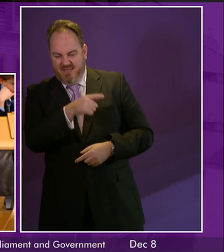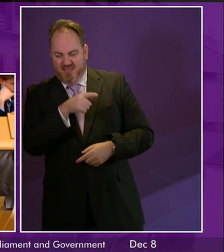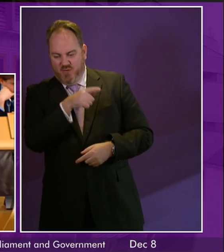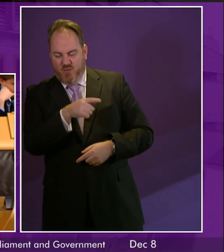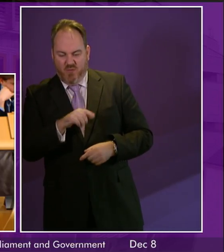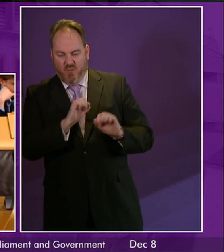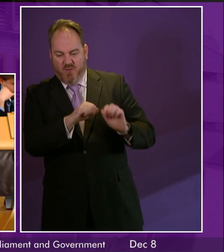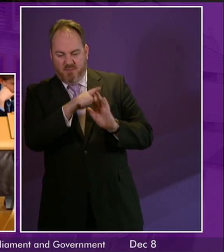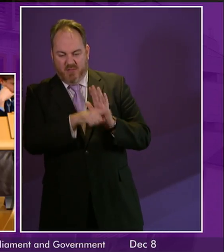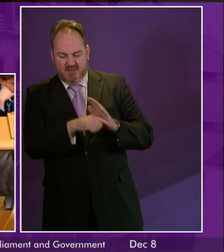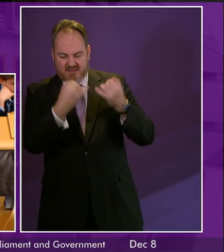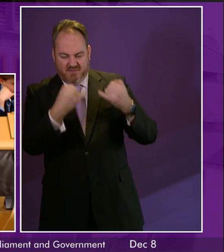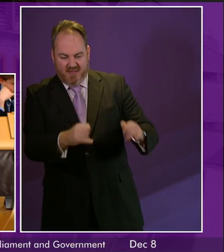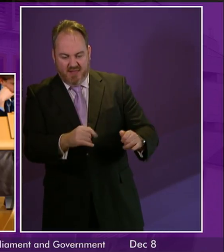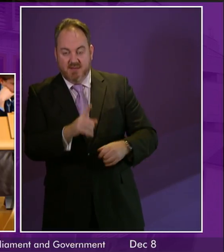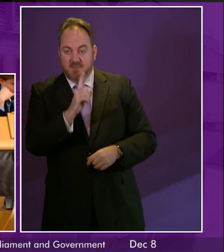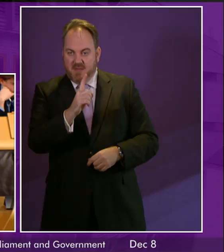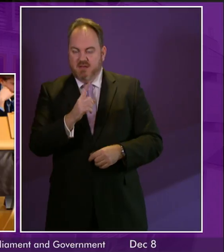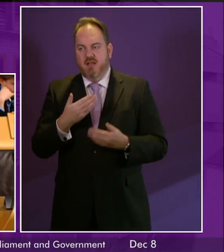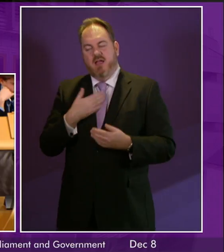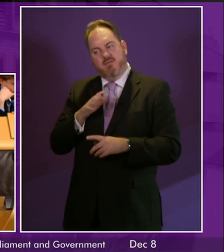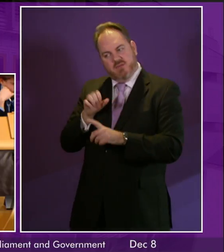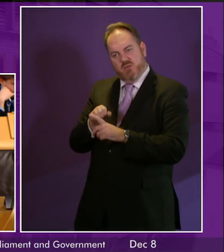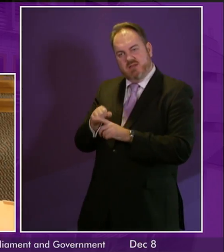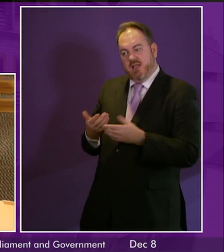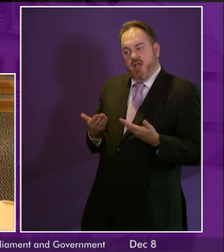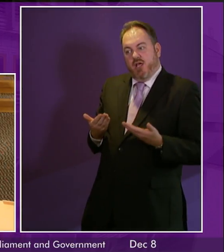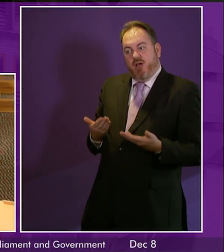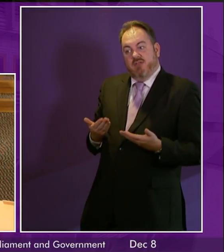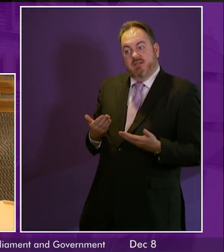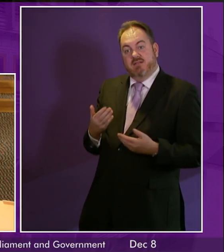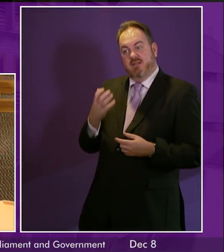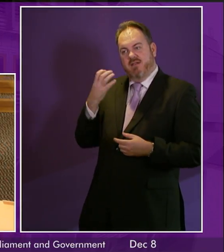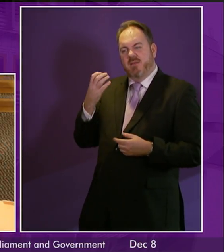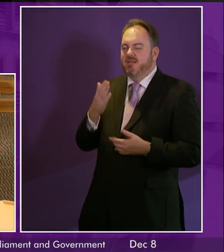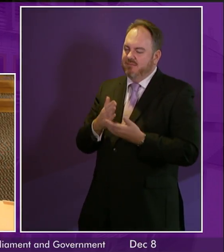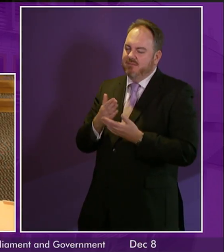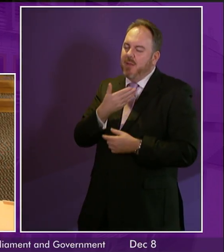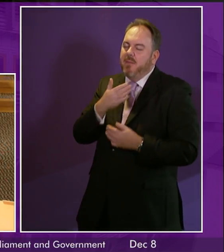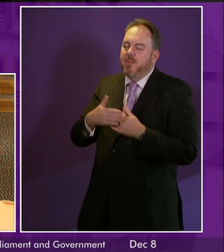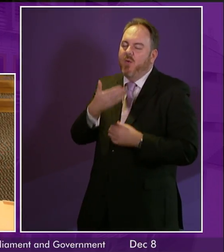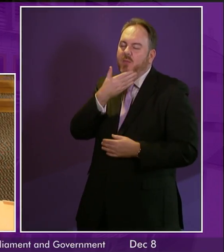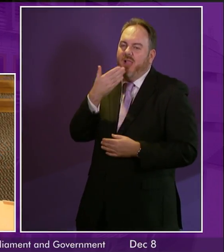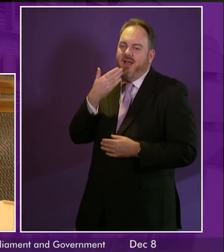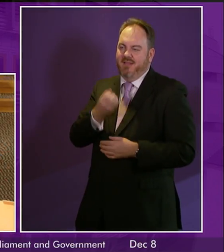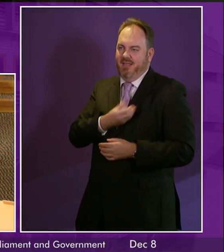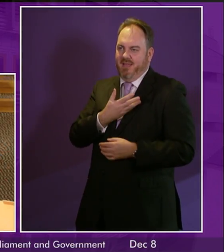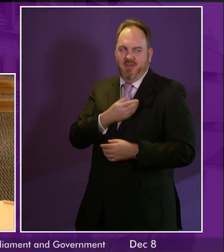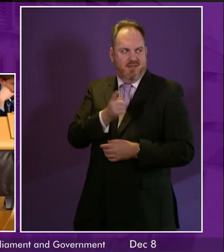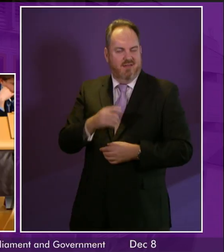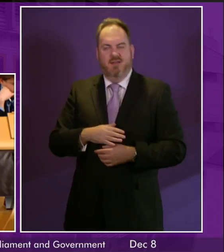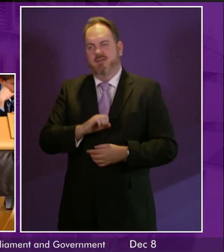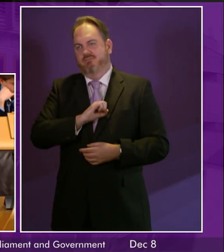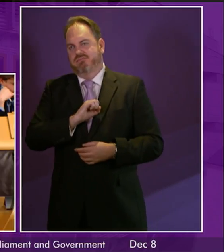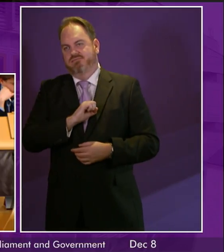failures. But clearly, Conservatives in government are more courteous. There's one other point I want to make before closing, Deputy Presiding